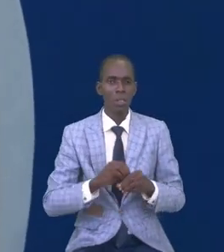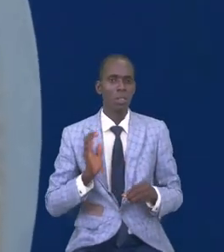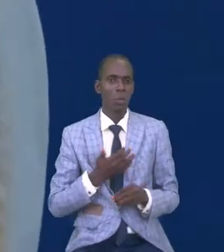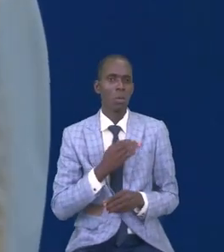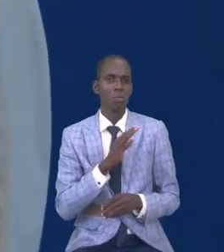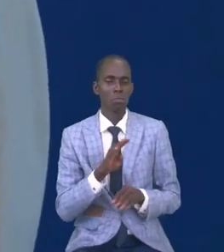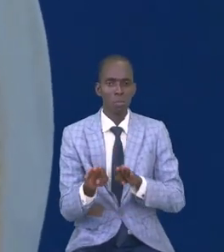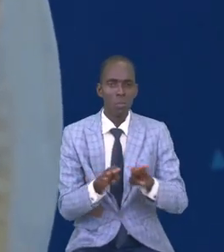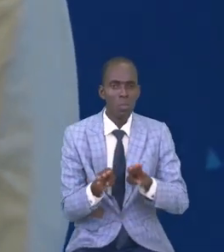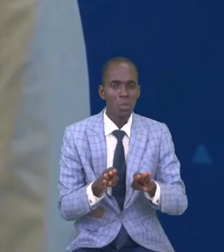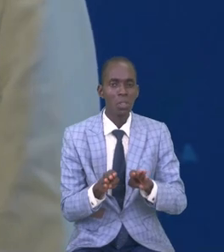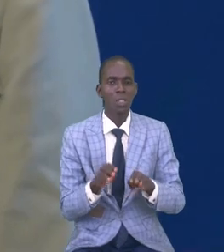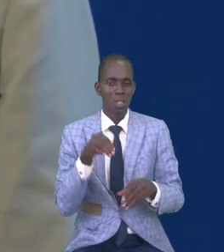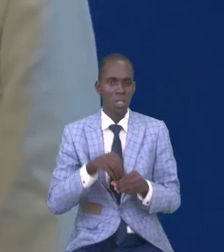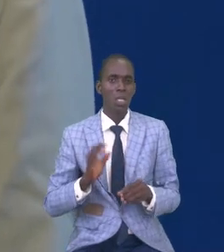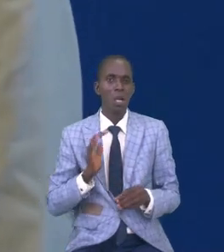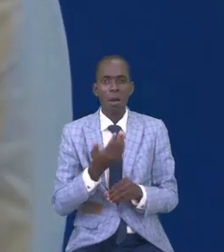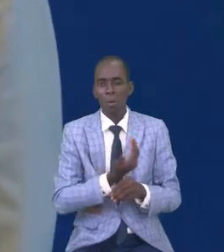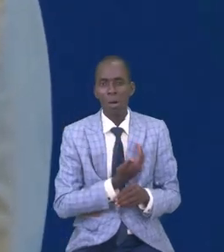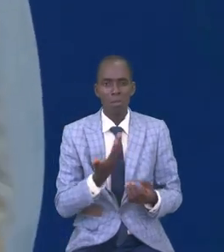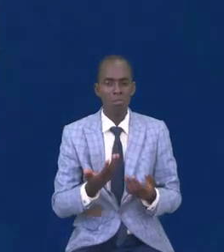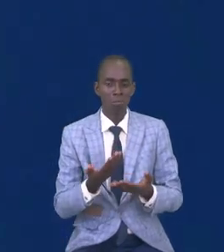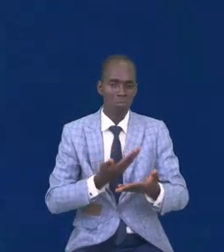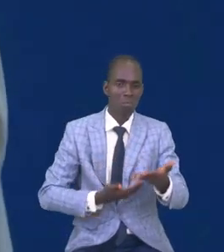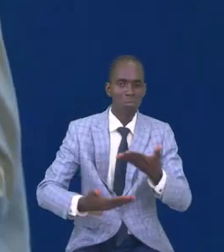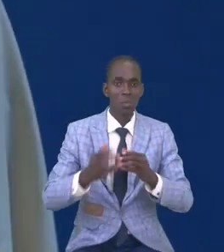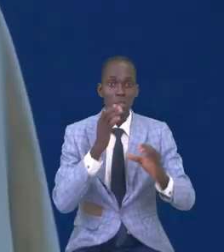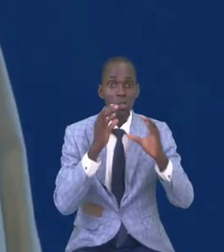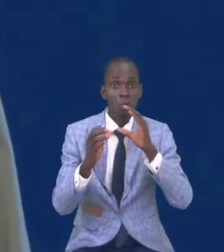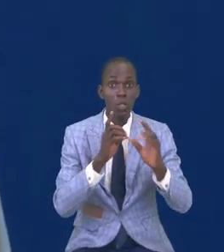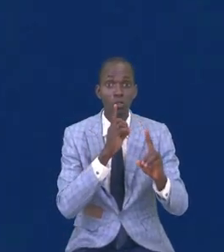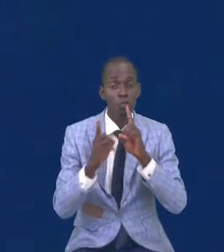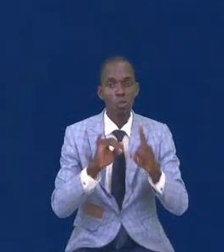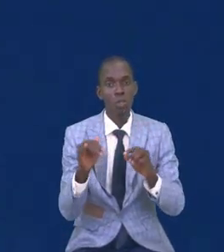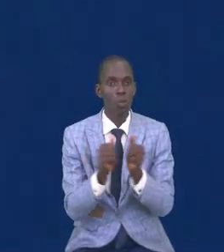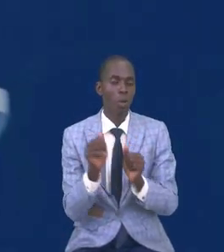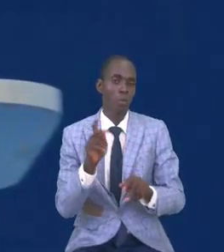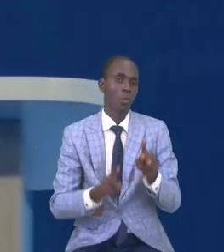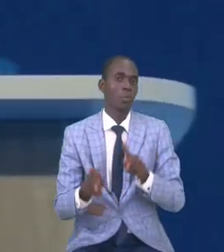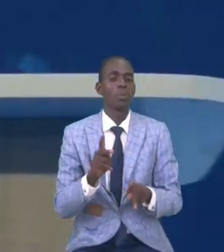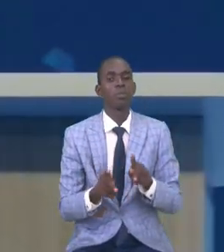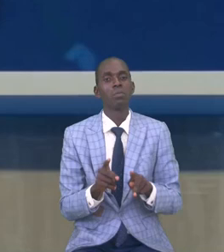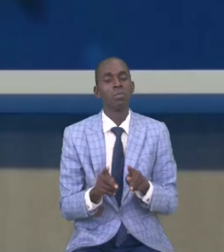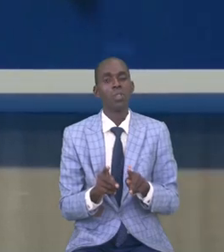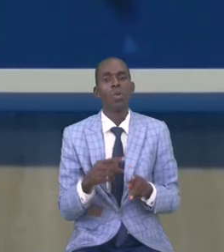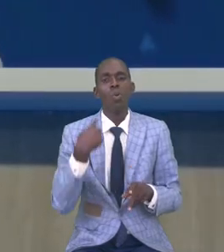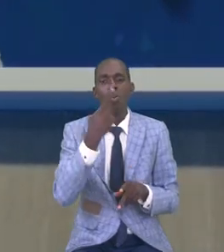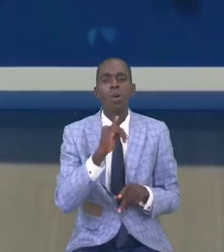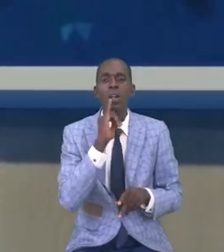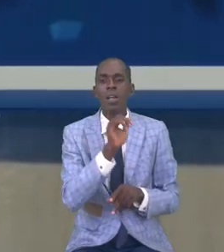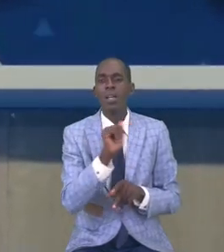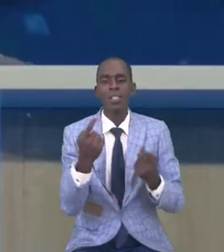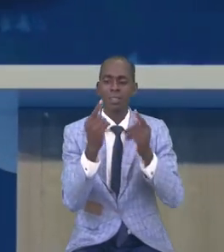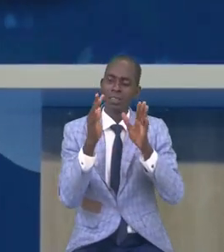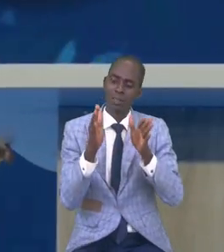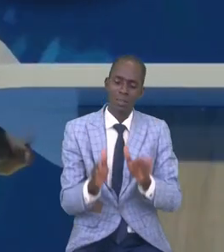behavior, in our interaction with people. And so, who is a sinner? The